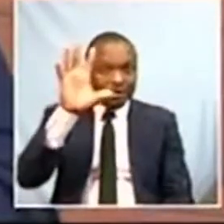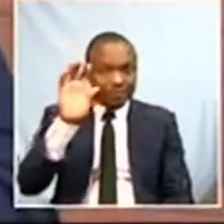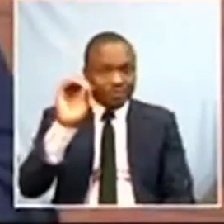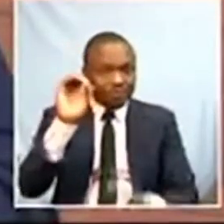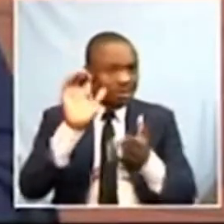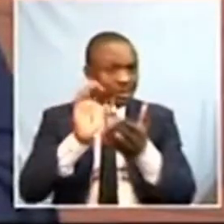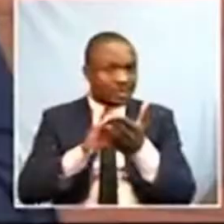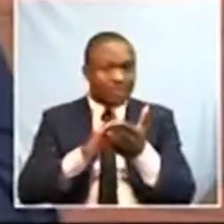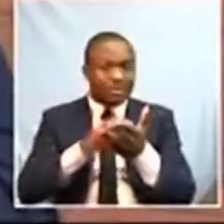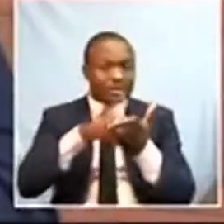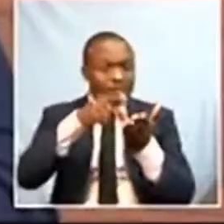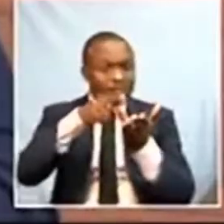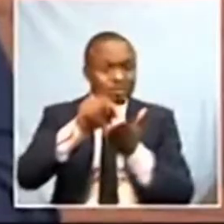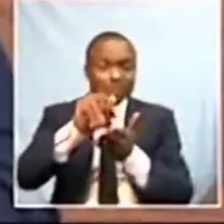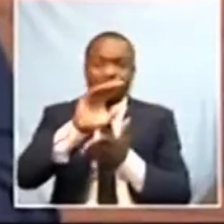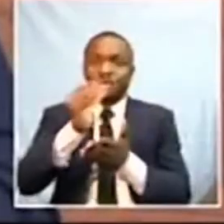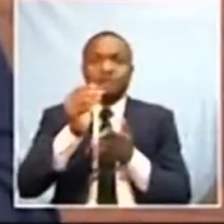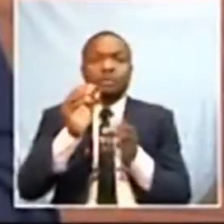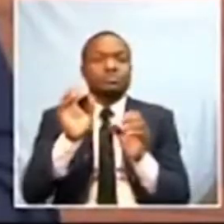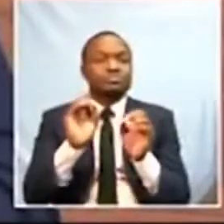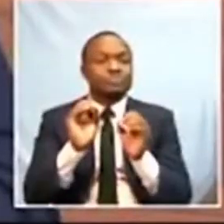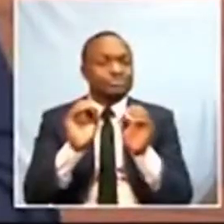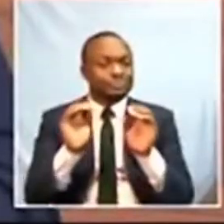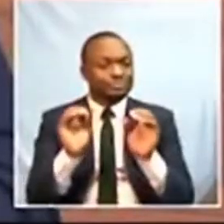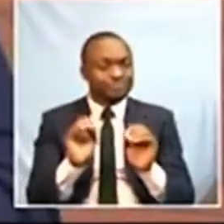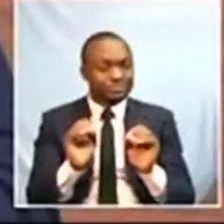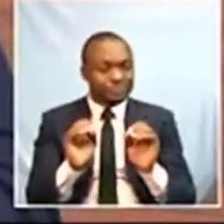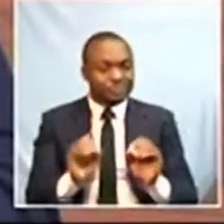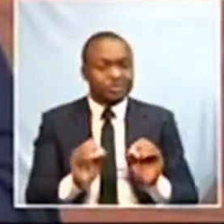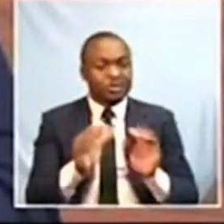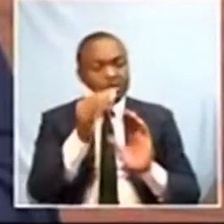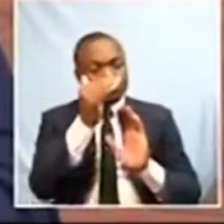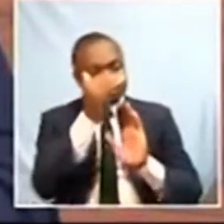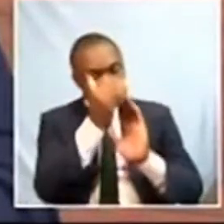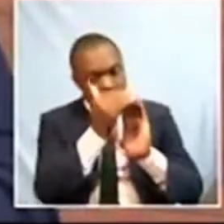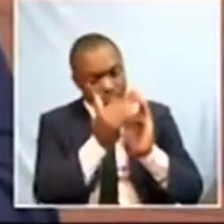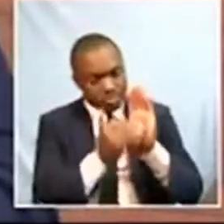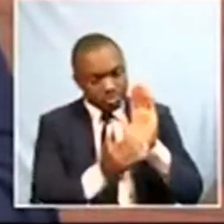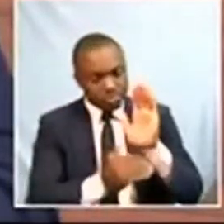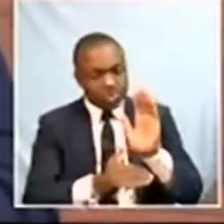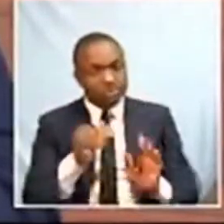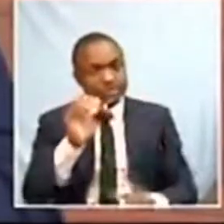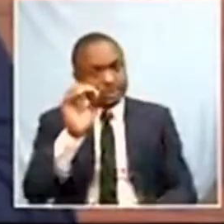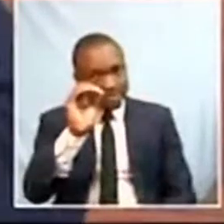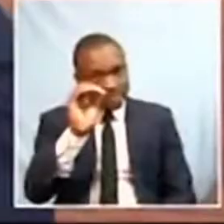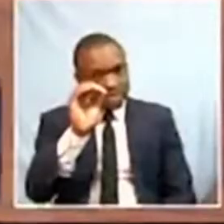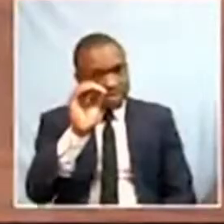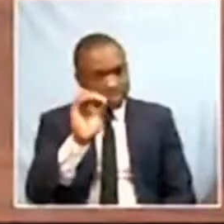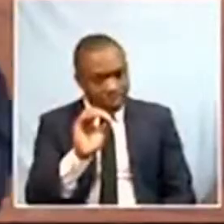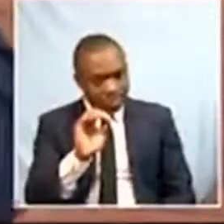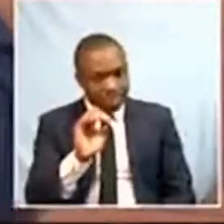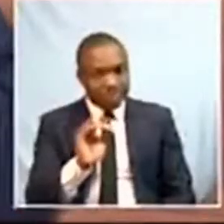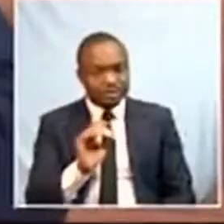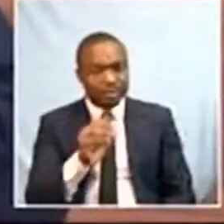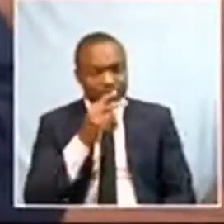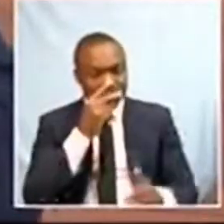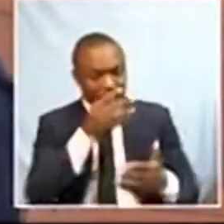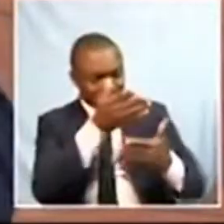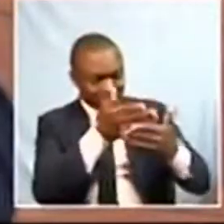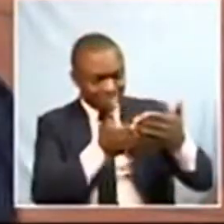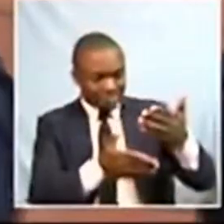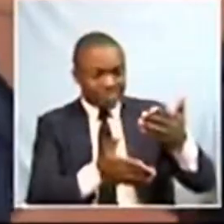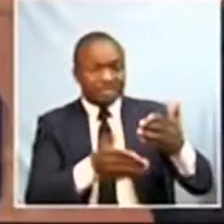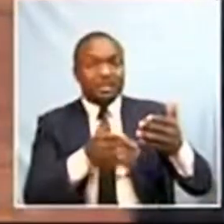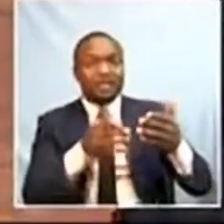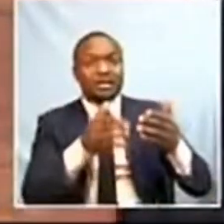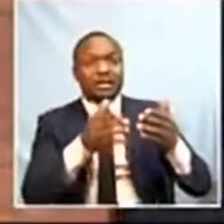well. New. The list goes on, new. So when you look at this,